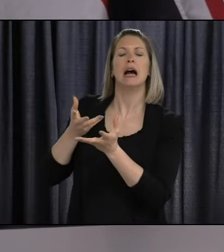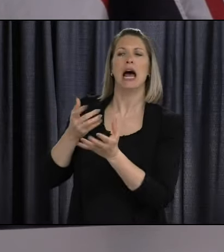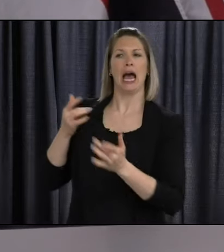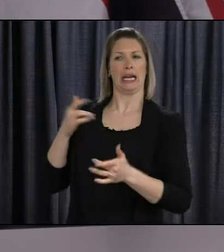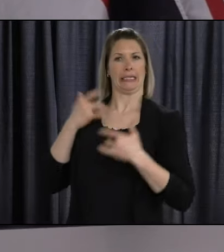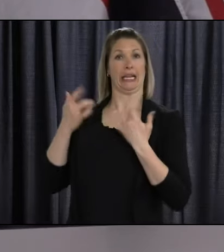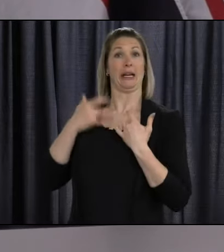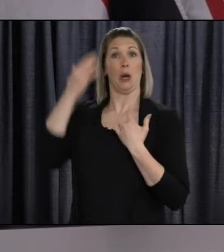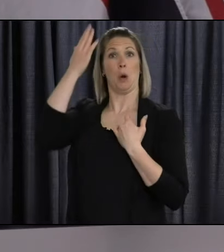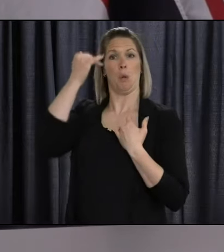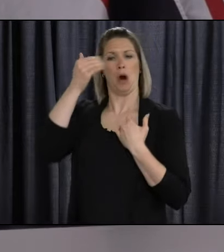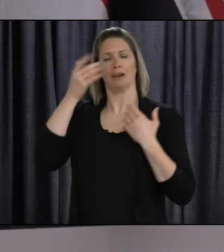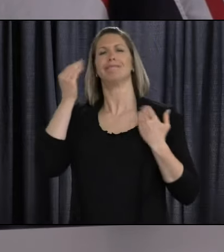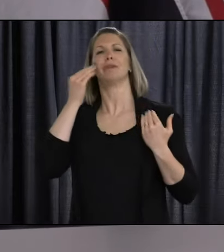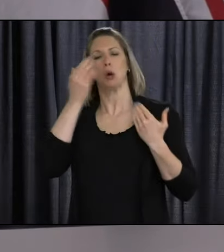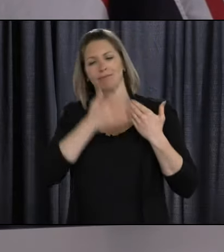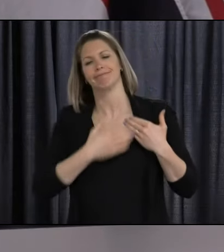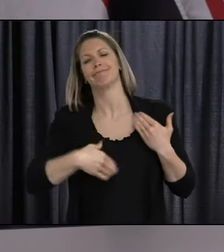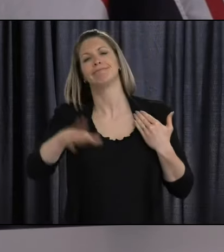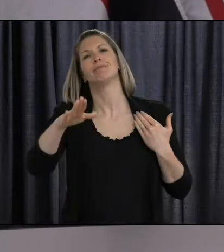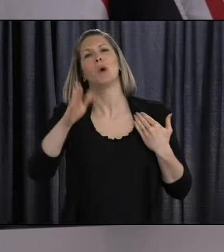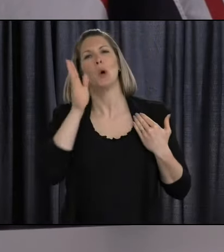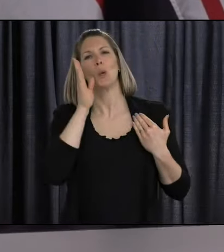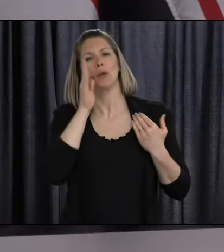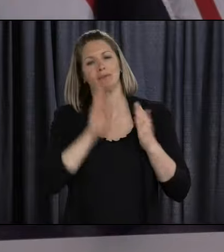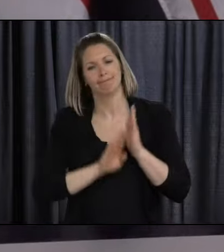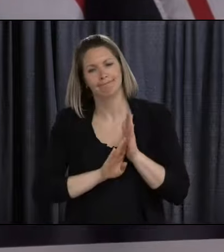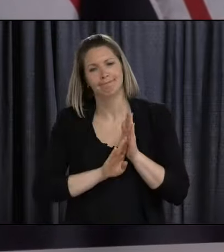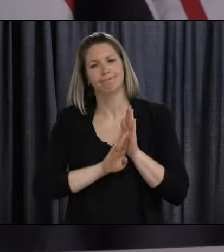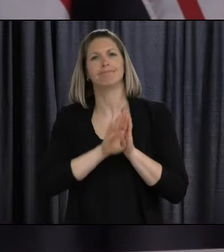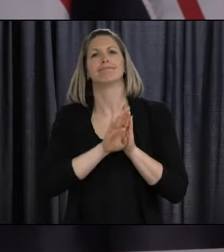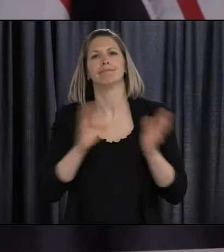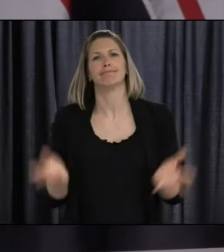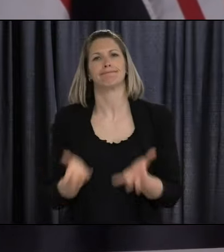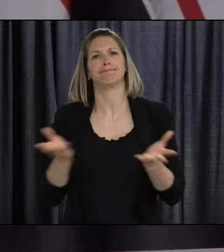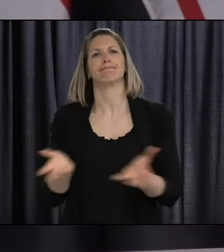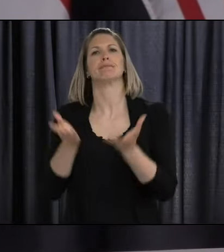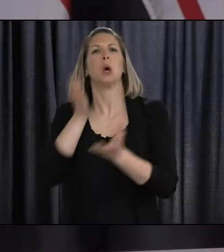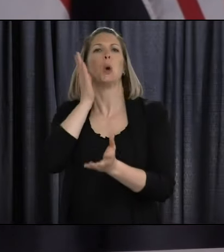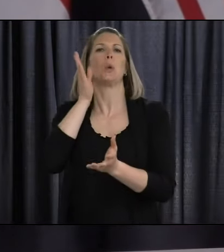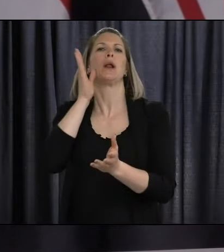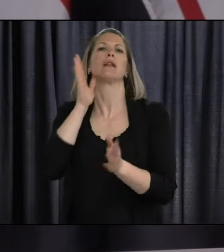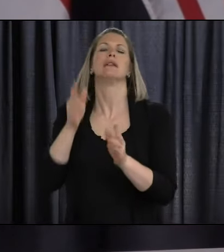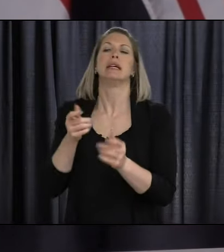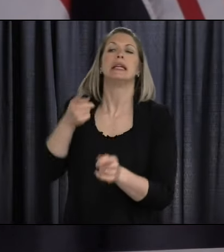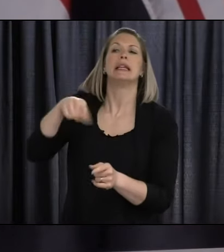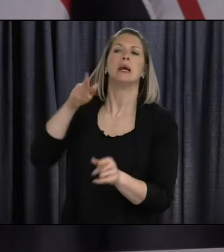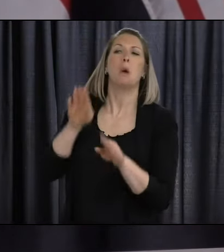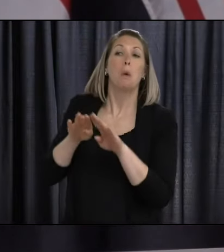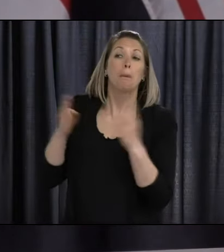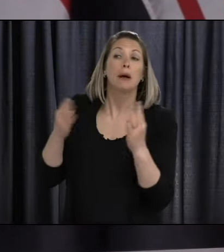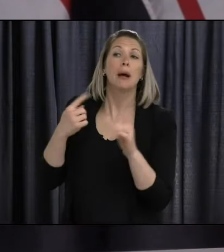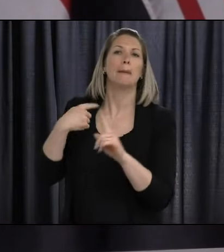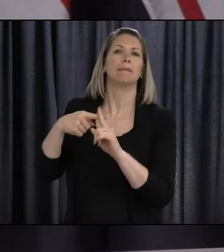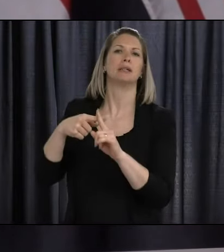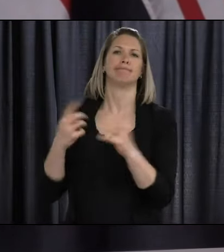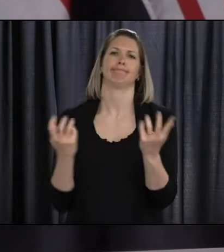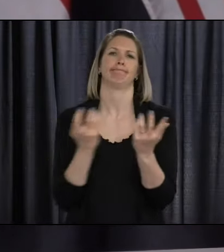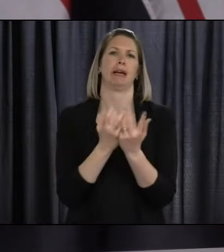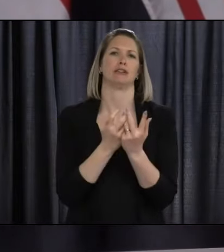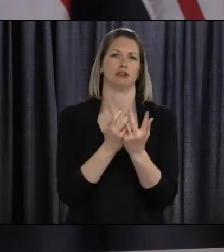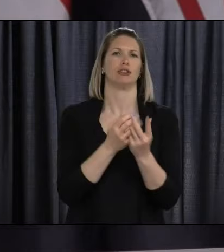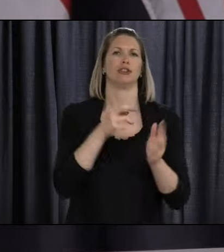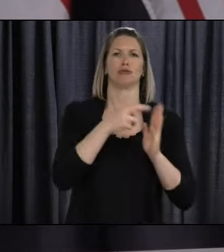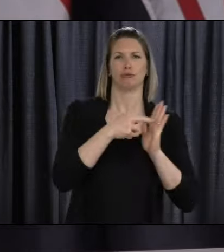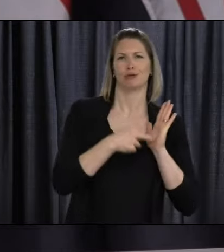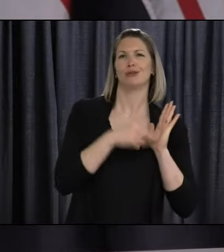for moving ahead with COVID-19, and as we navigate the next level, I hope you will find peace and comfort in knowing how far we have already come thanks